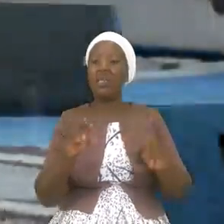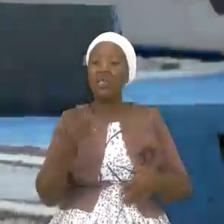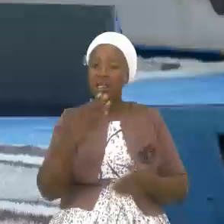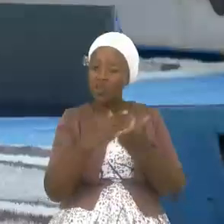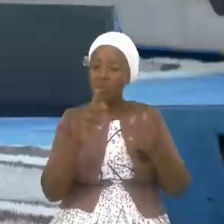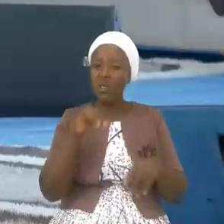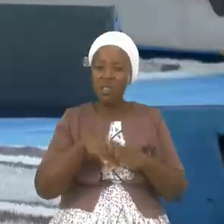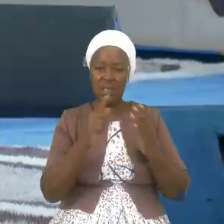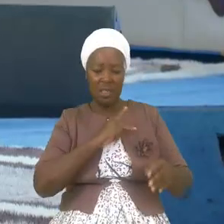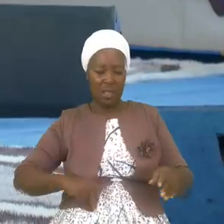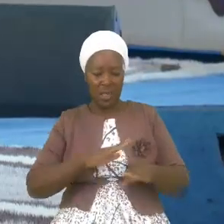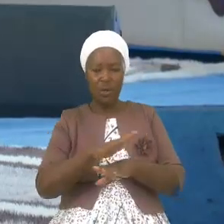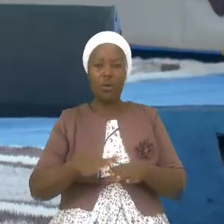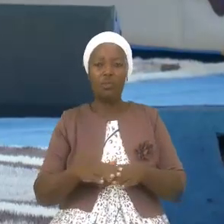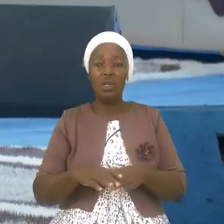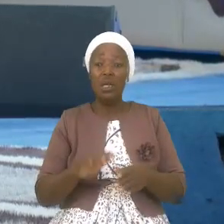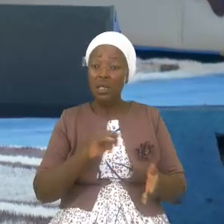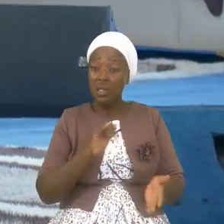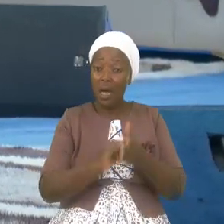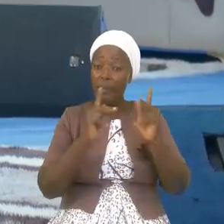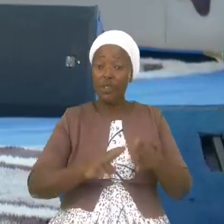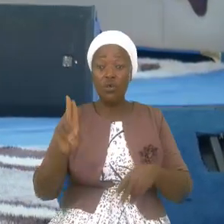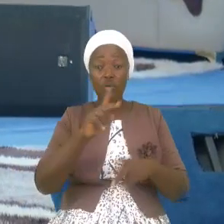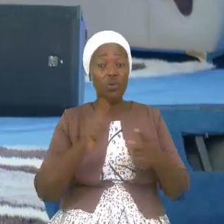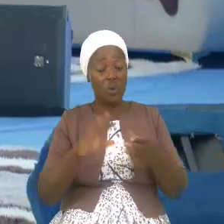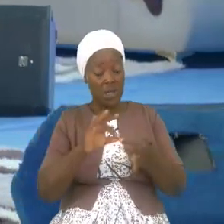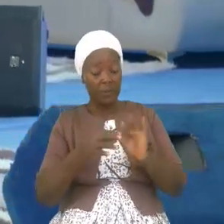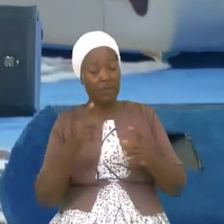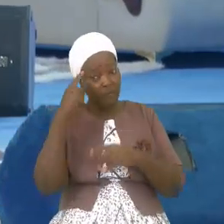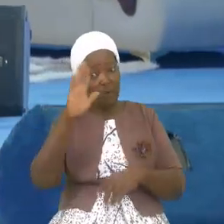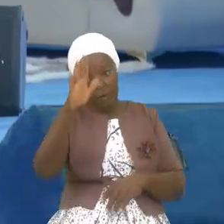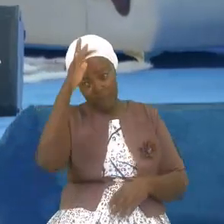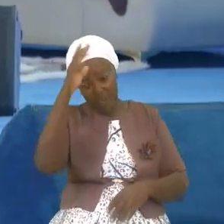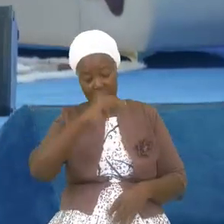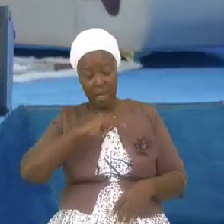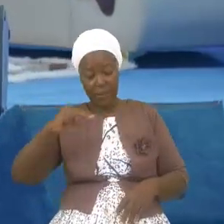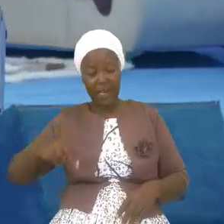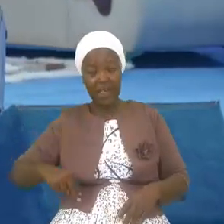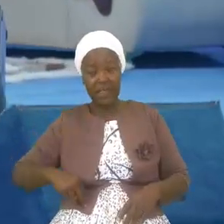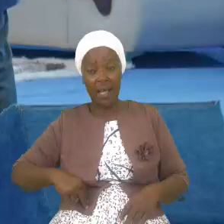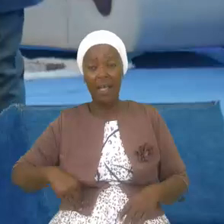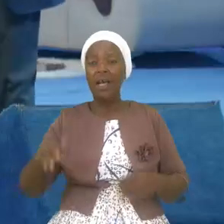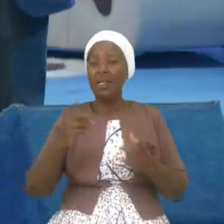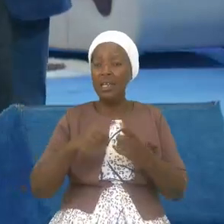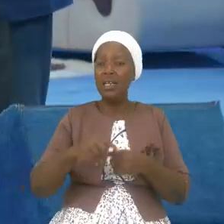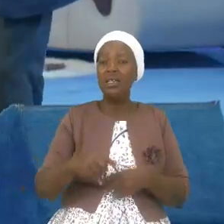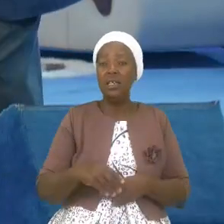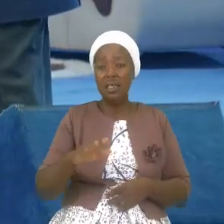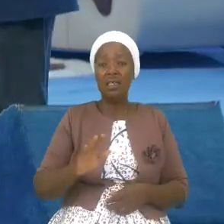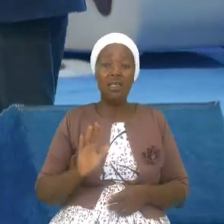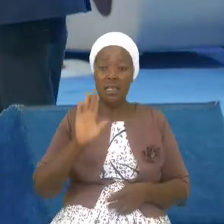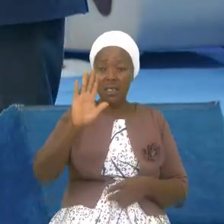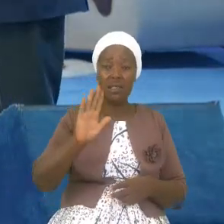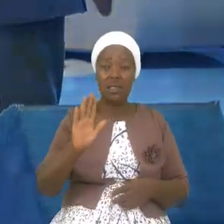father, Nebuchadnezzar. His interpretation brought repentance, and his